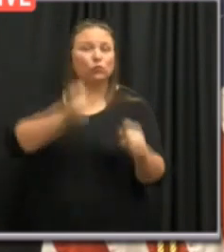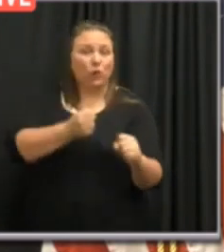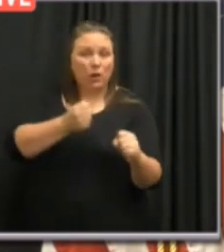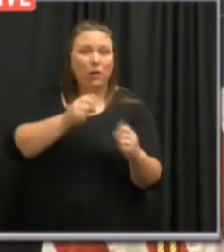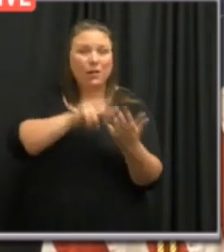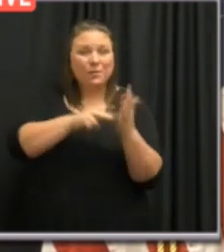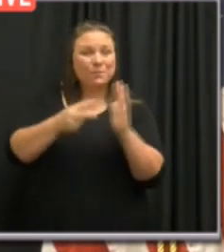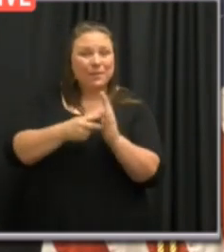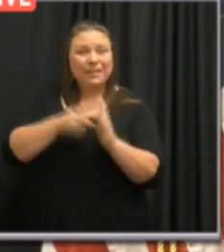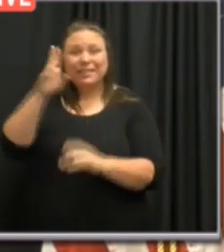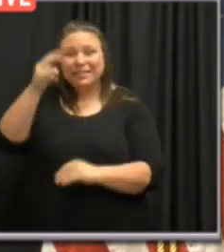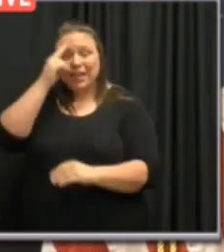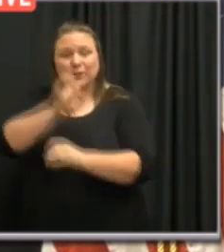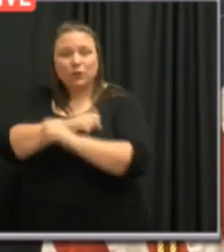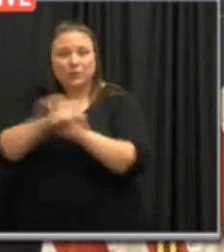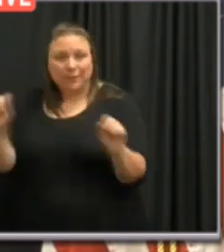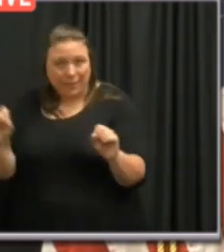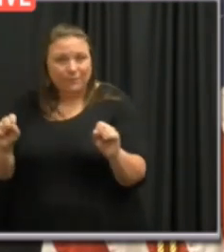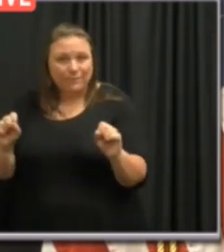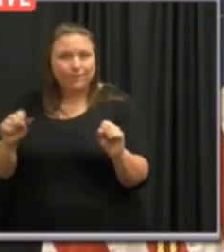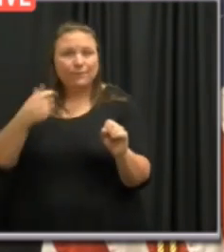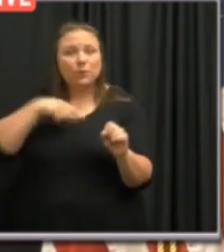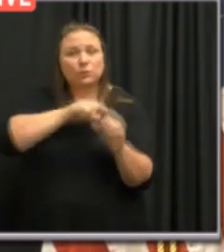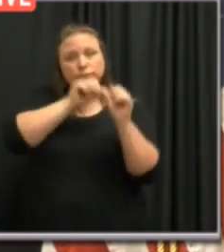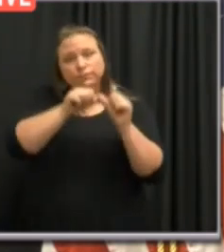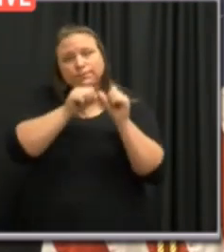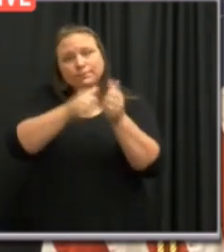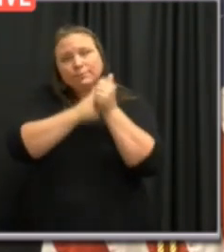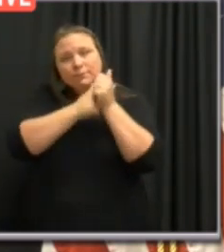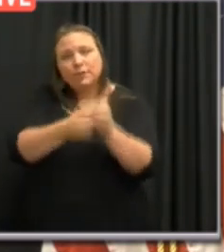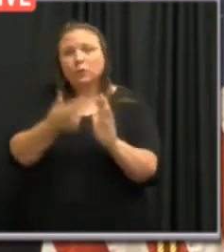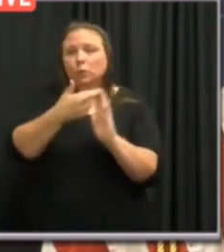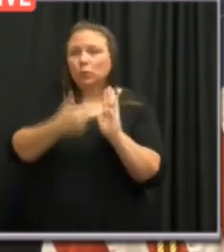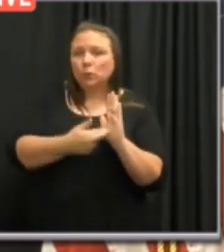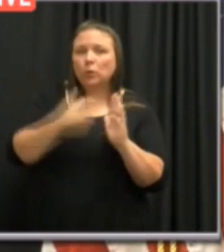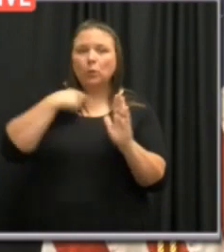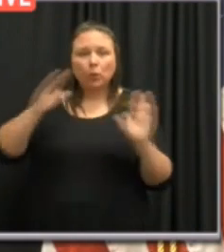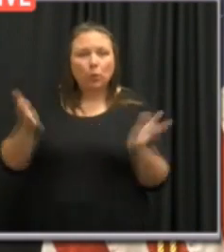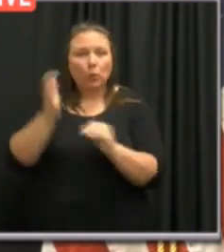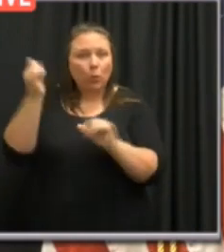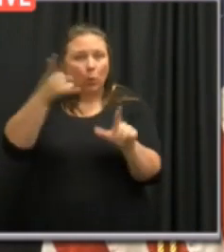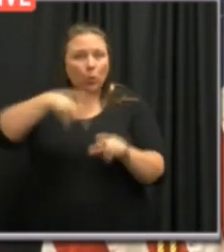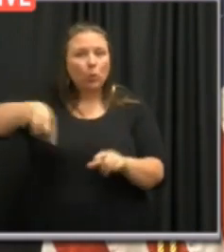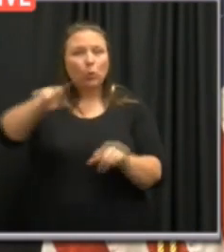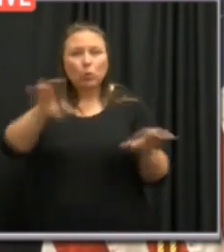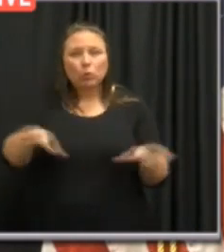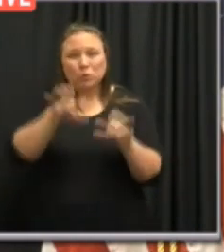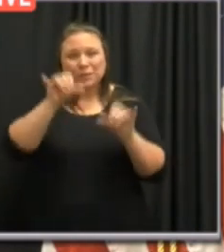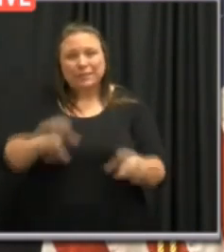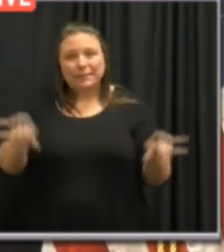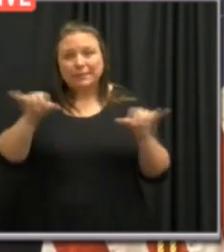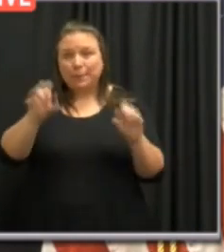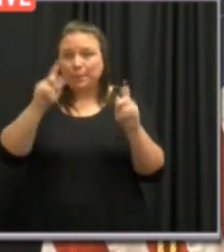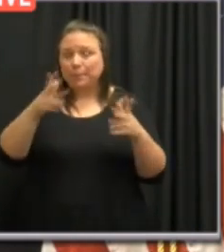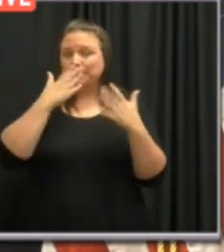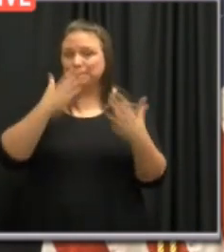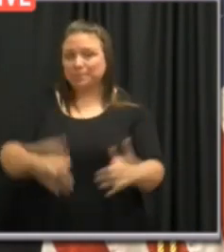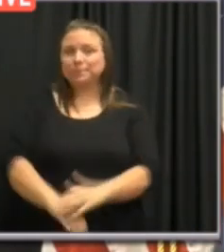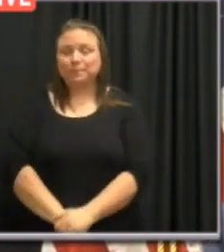means Nashville Safe. We will continue to follow the guidelines, and we urge all Nashvillians to do the same.